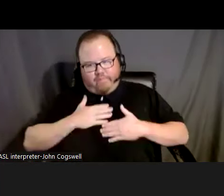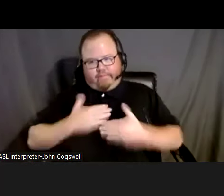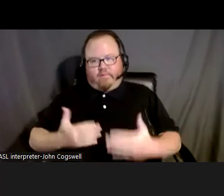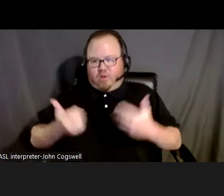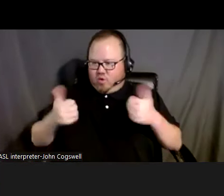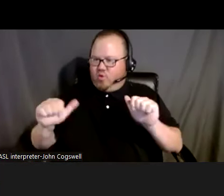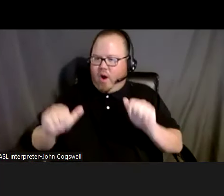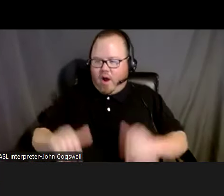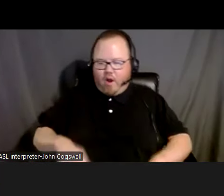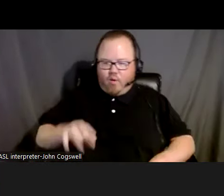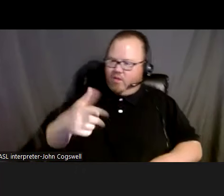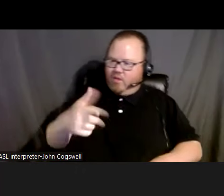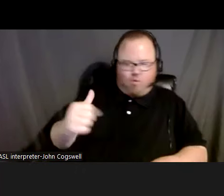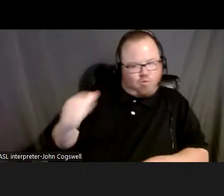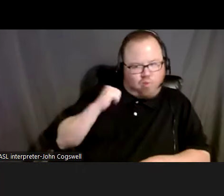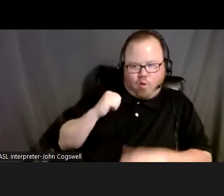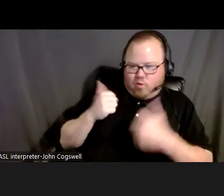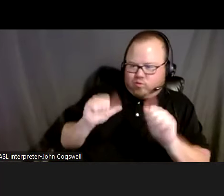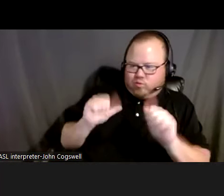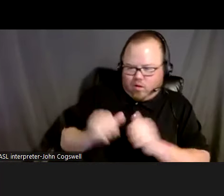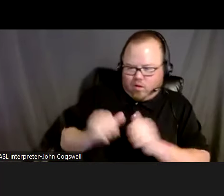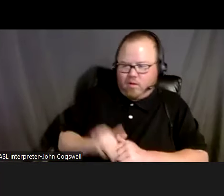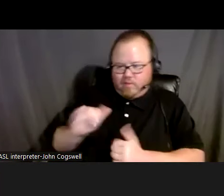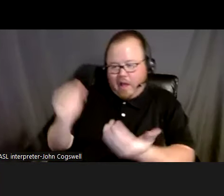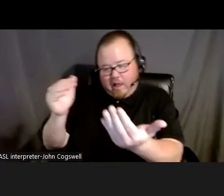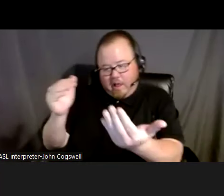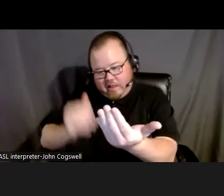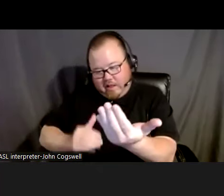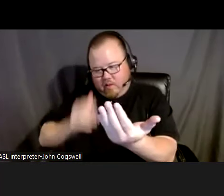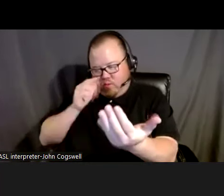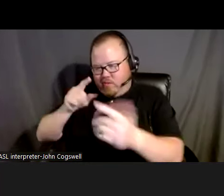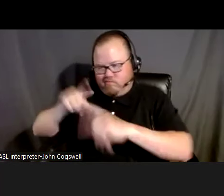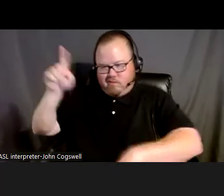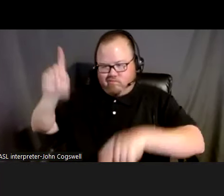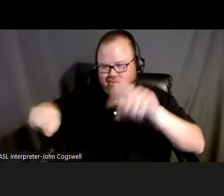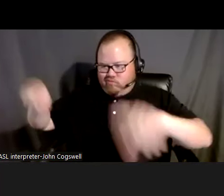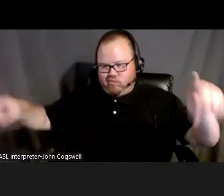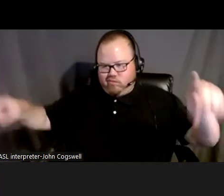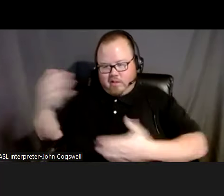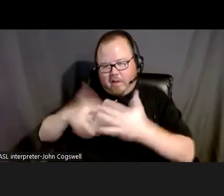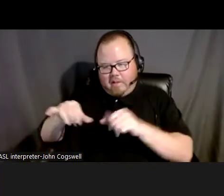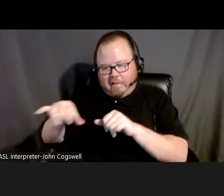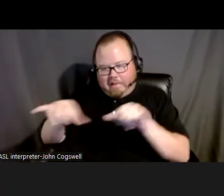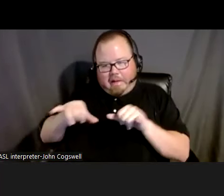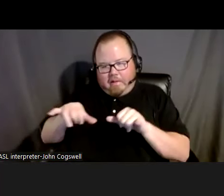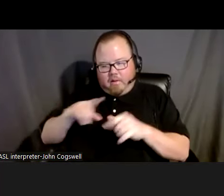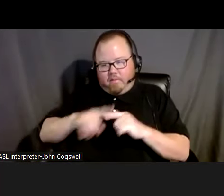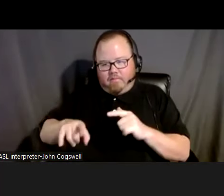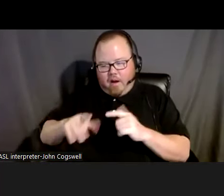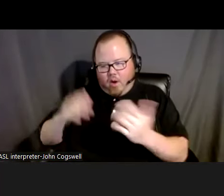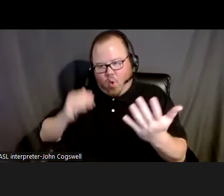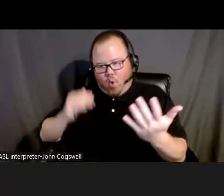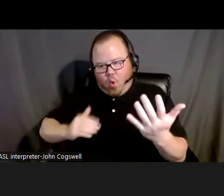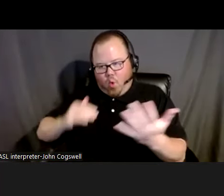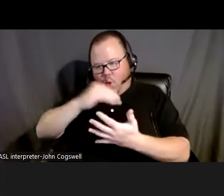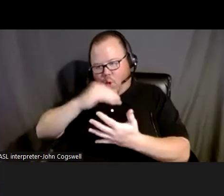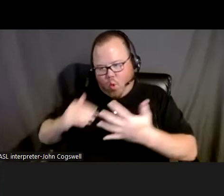list? That list would be different for every single person. There might be similarities, but the ordering of those items would be